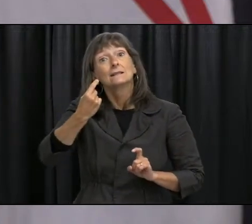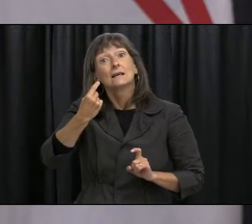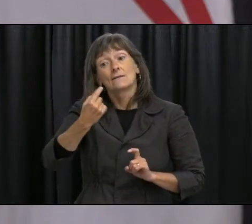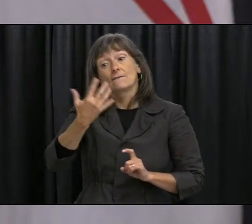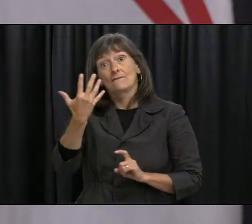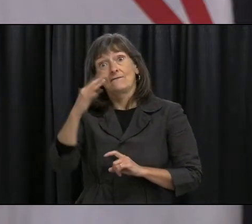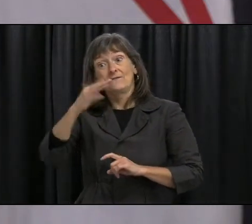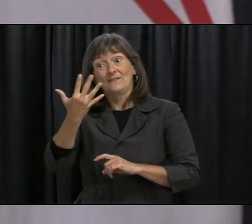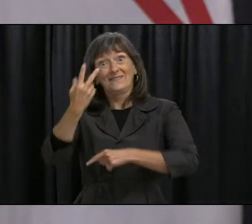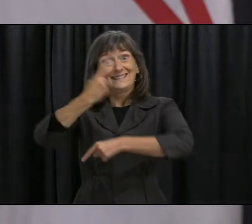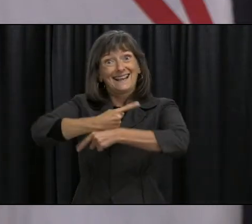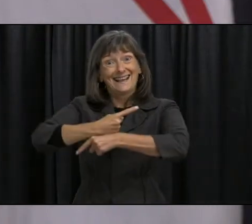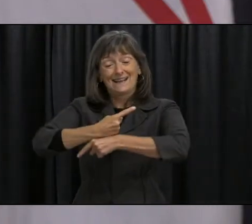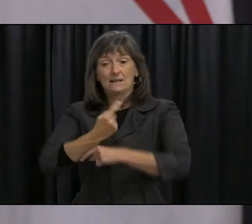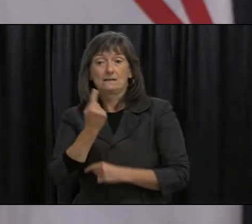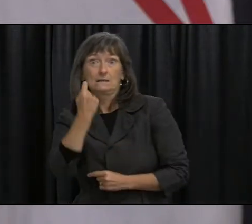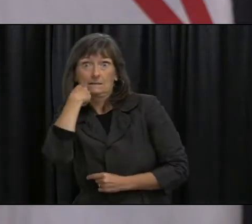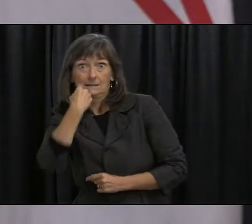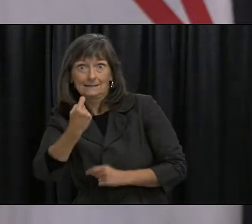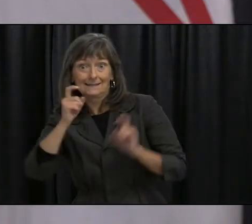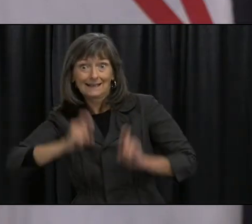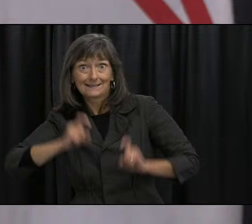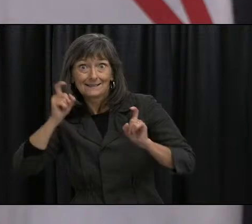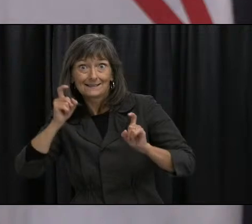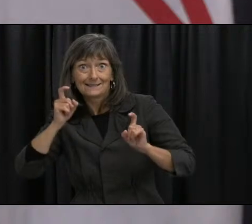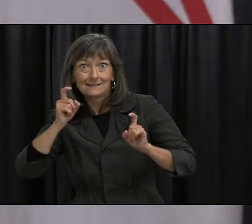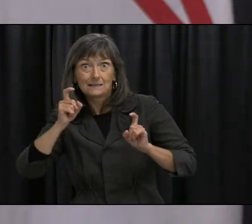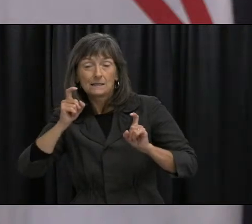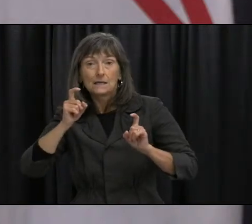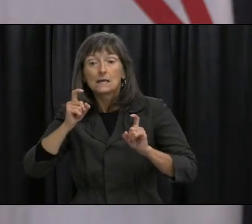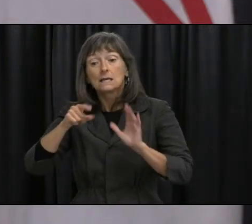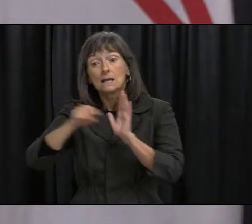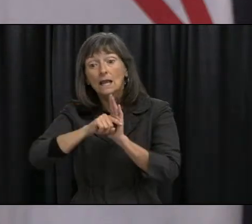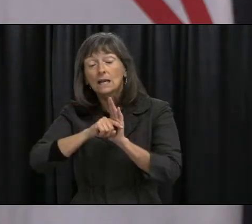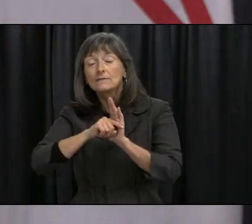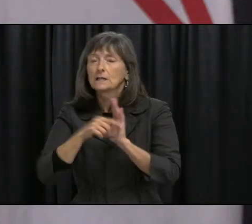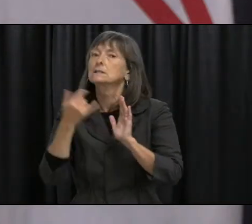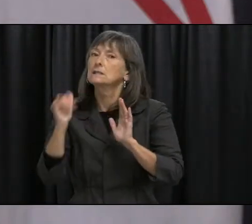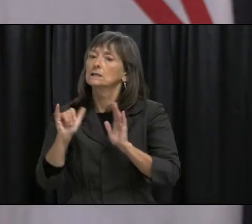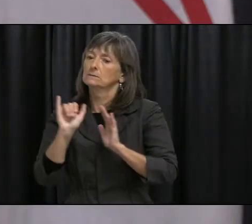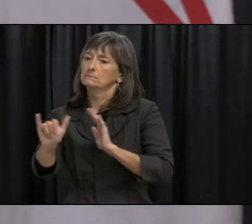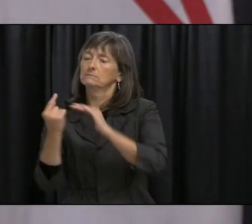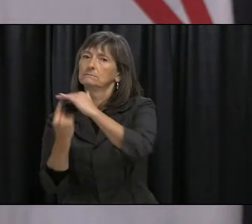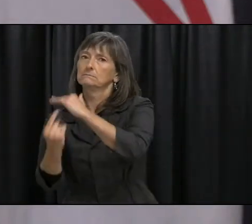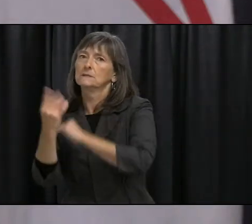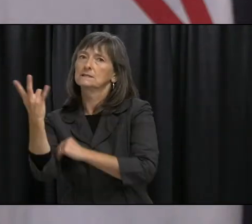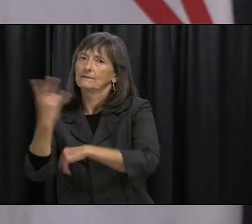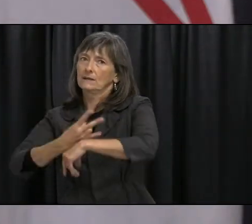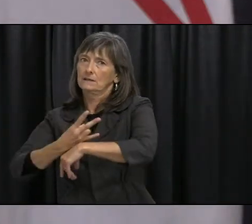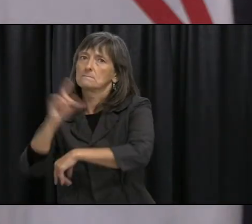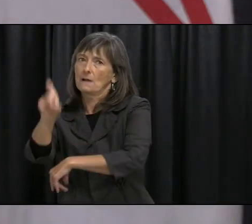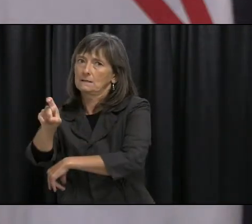range in there is because we do understand that, it can, if you're in other areas of the province outside